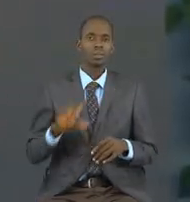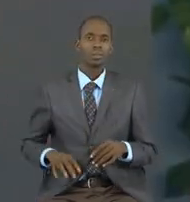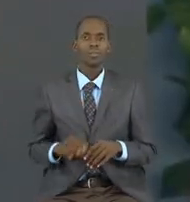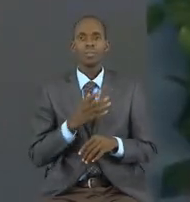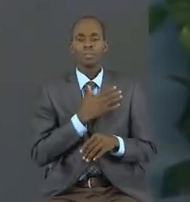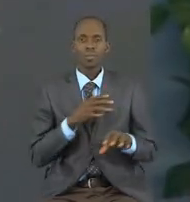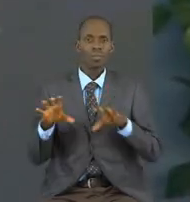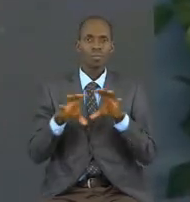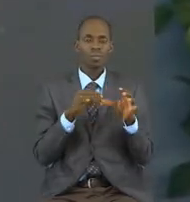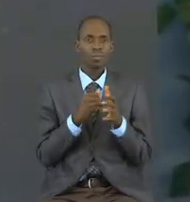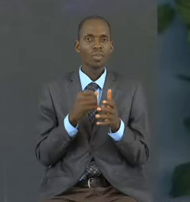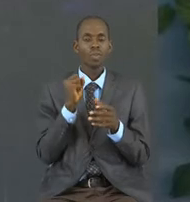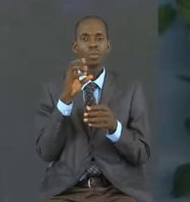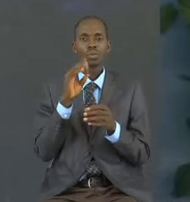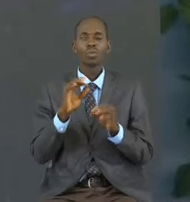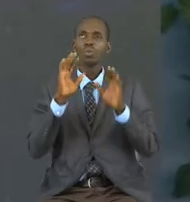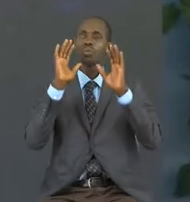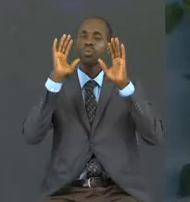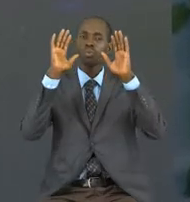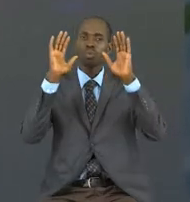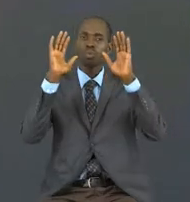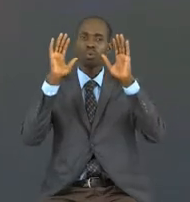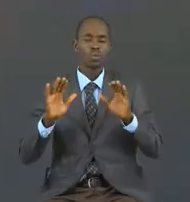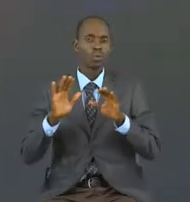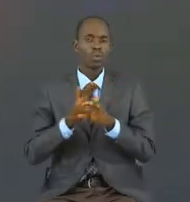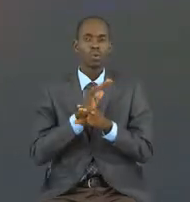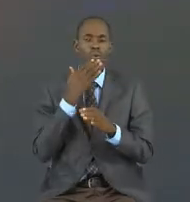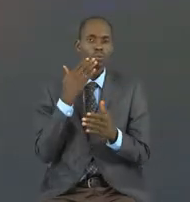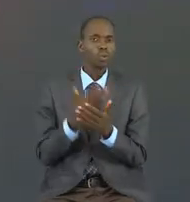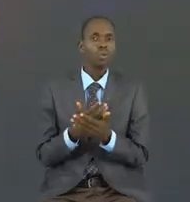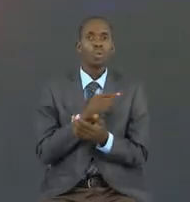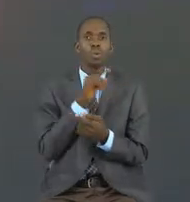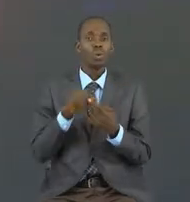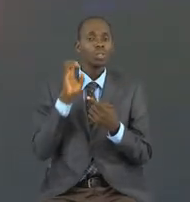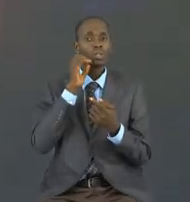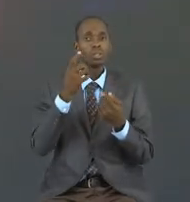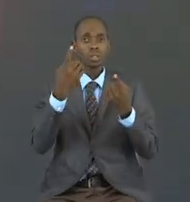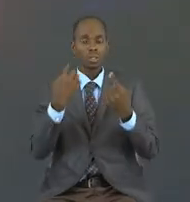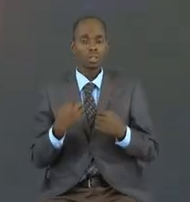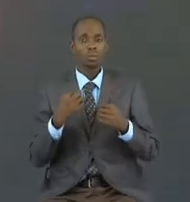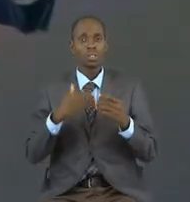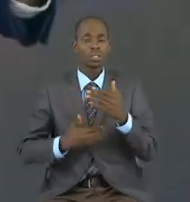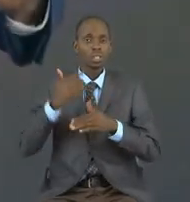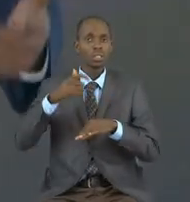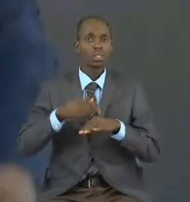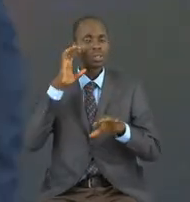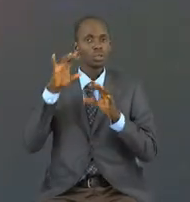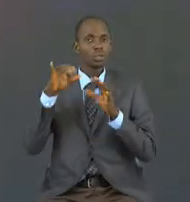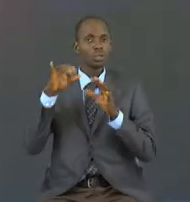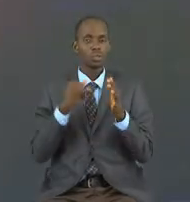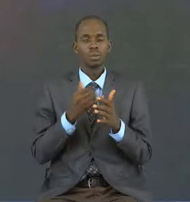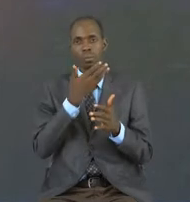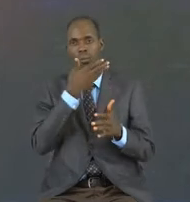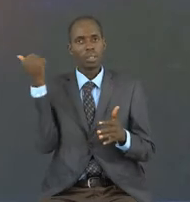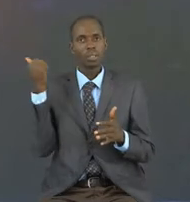so wonderfully well. When he did it the next time, he improved on it. When you do it the next time,